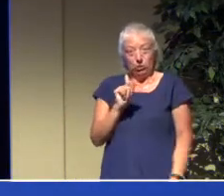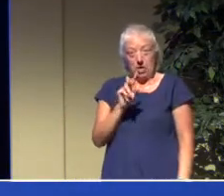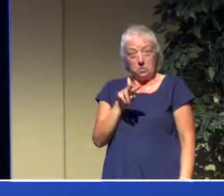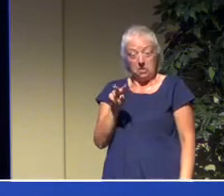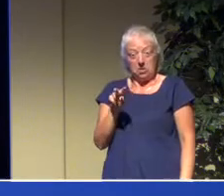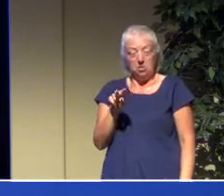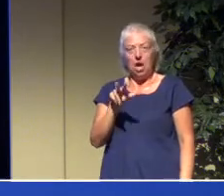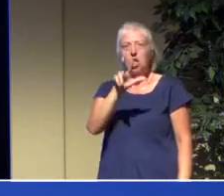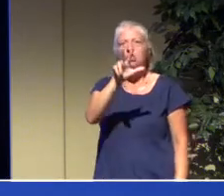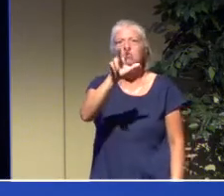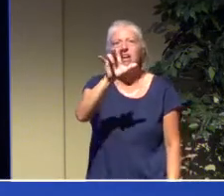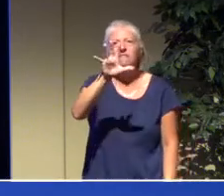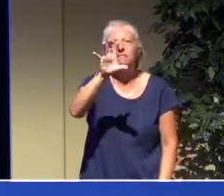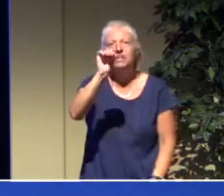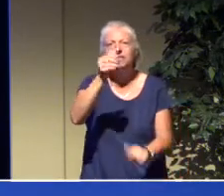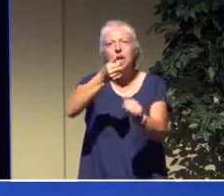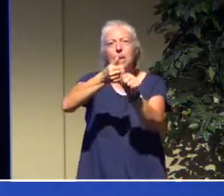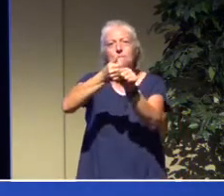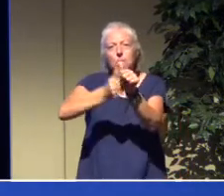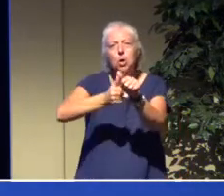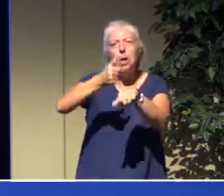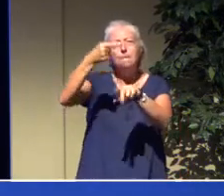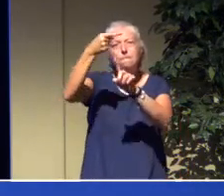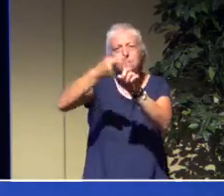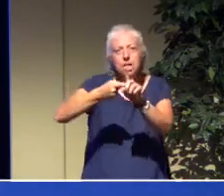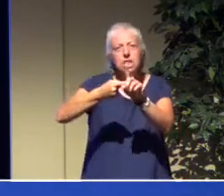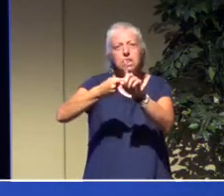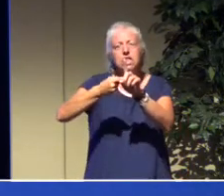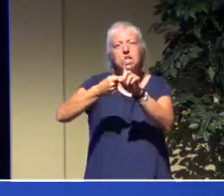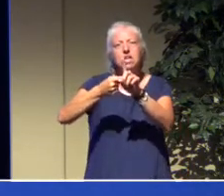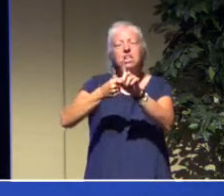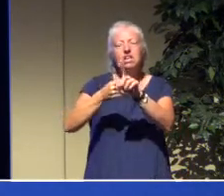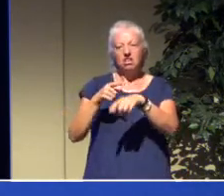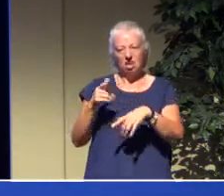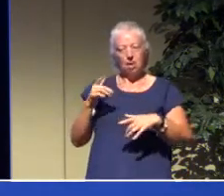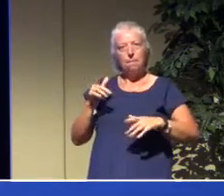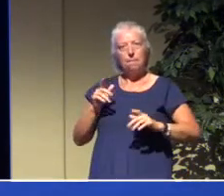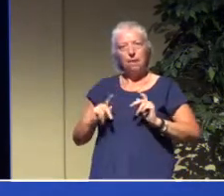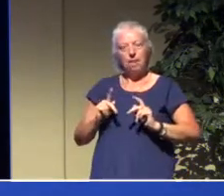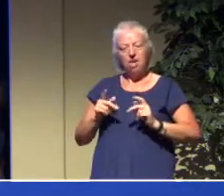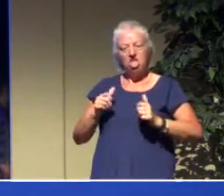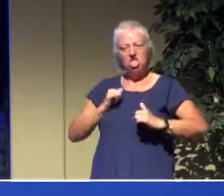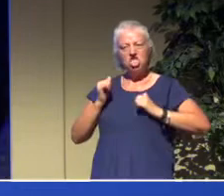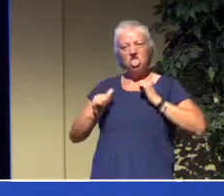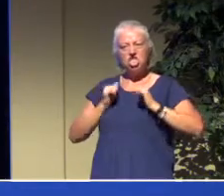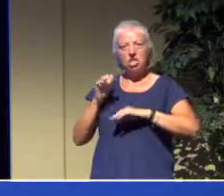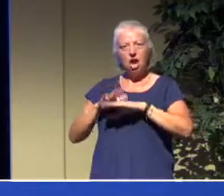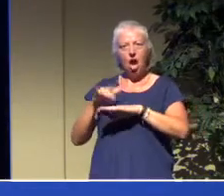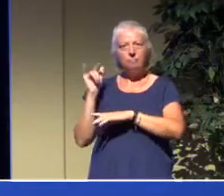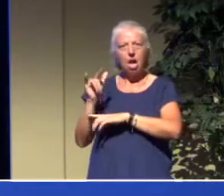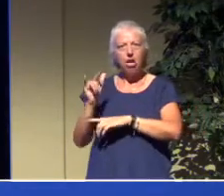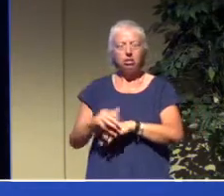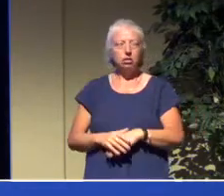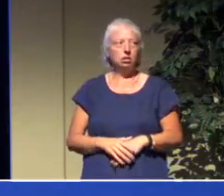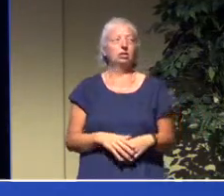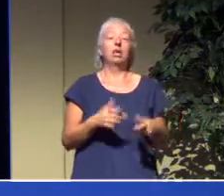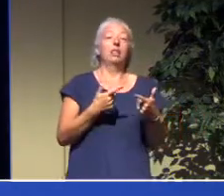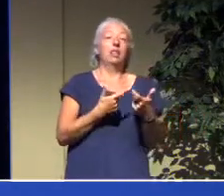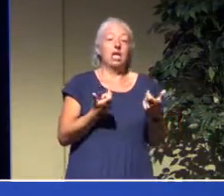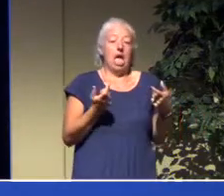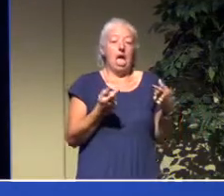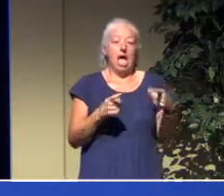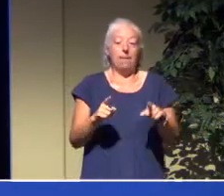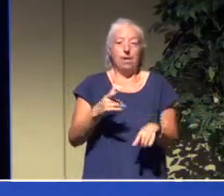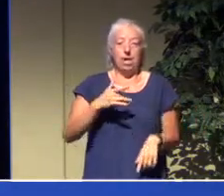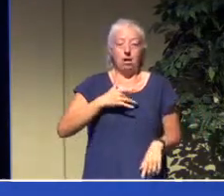350 per month around the world. And in other words, he says, you know, stuff is happening in our hearts, and we may